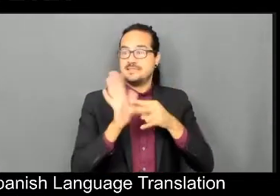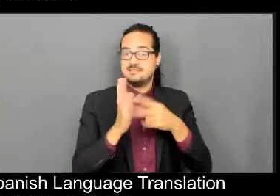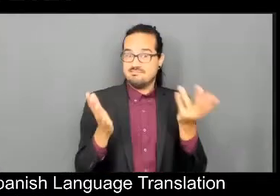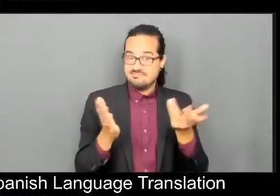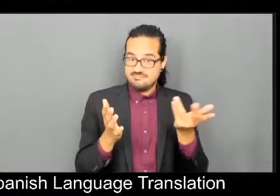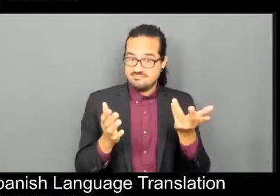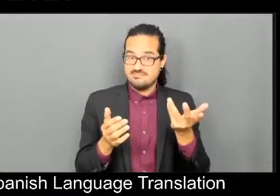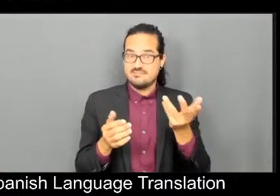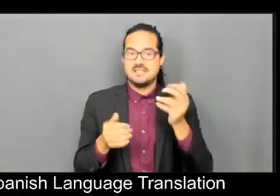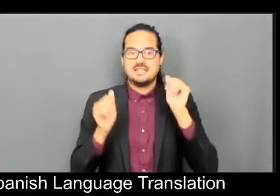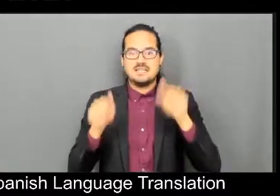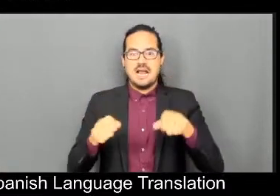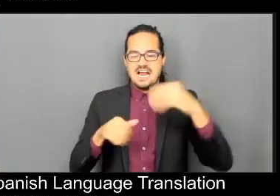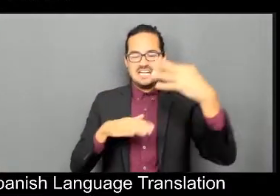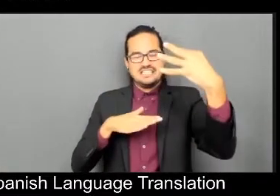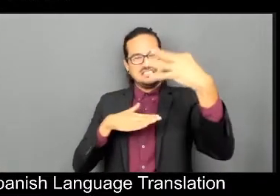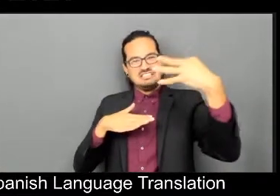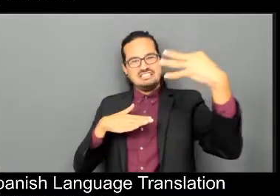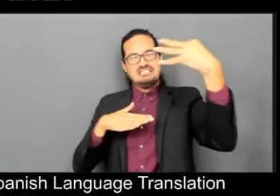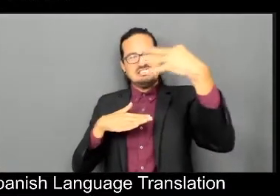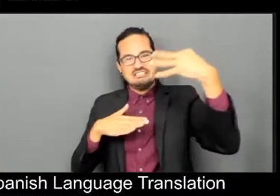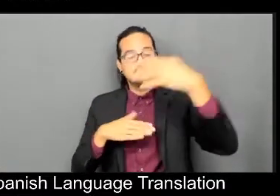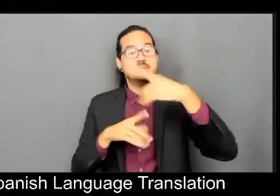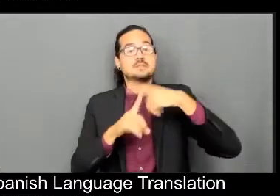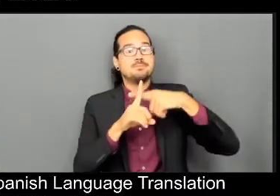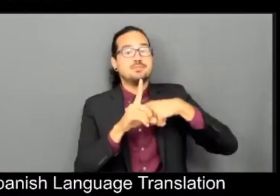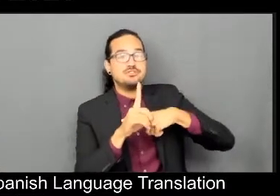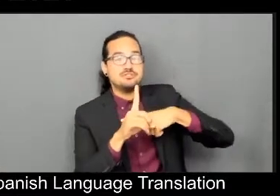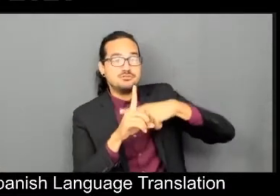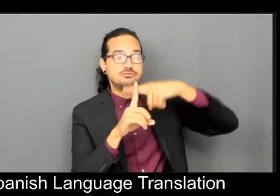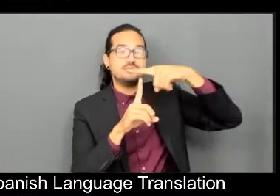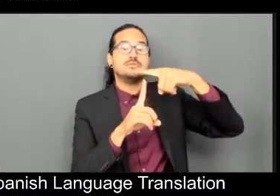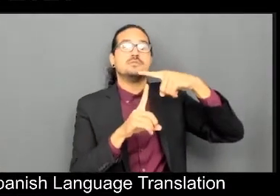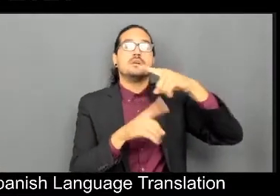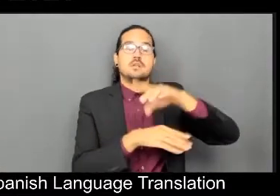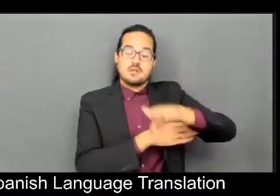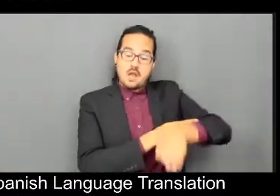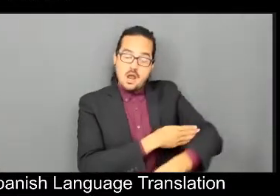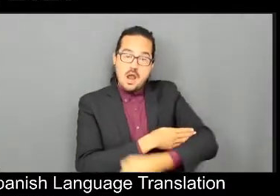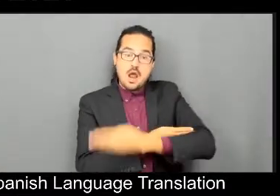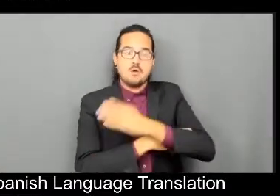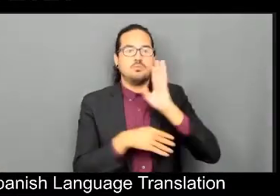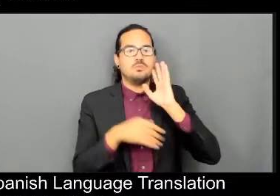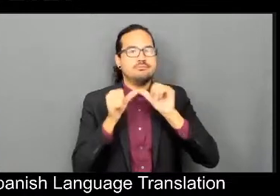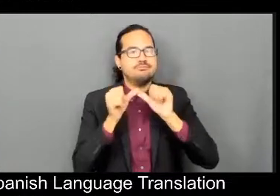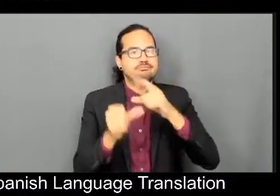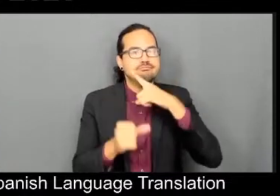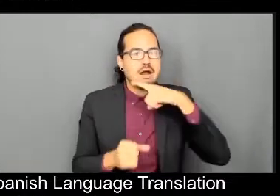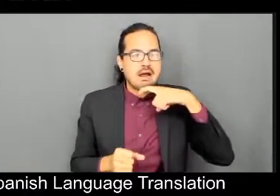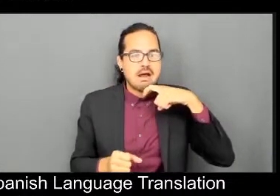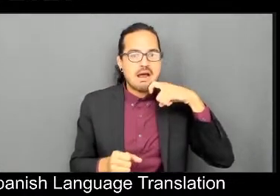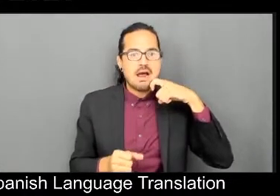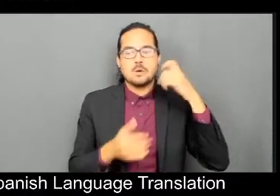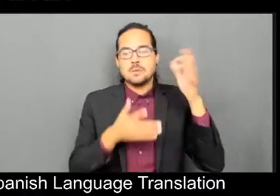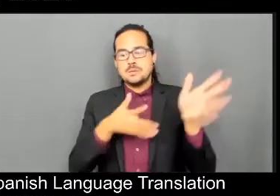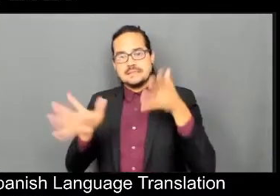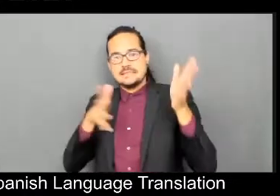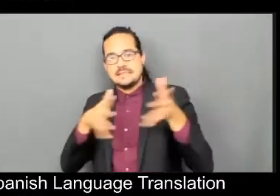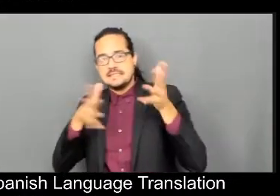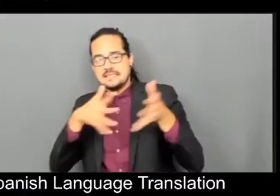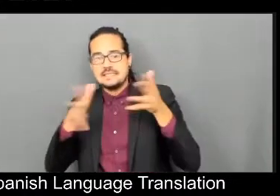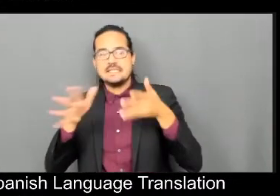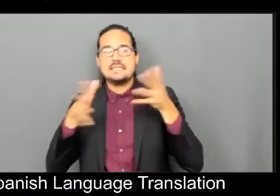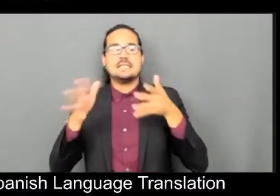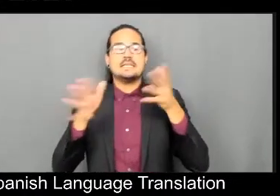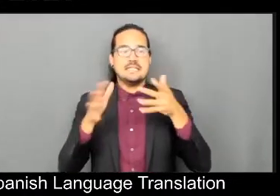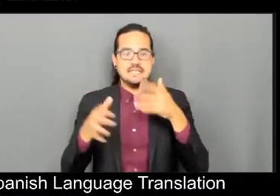relative humidity, even at nighttime with those gusty winds. So that's the main message going forward. And, you know, personally, if you are one of those people